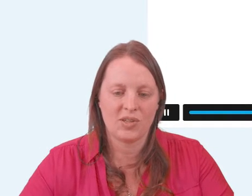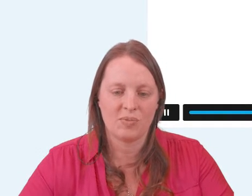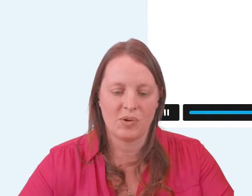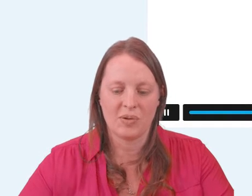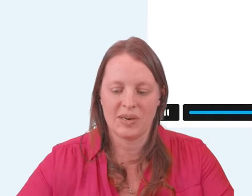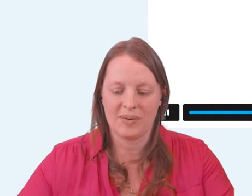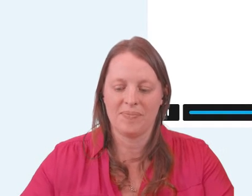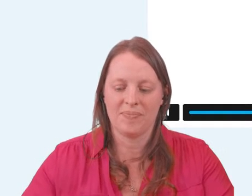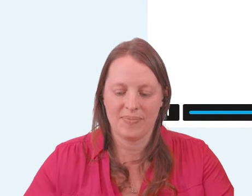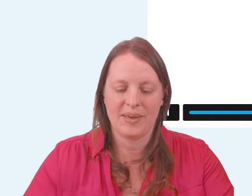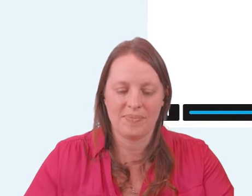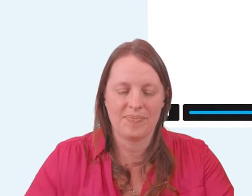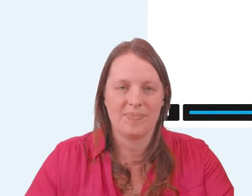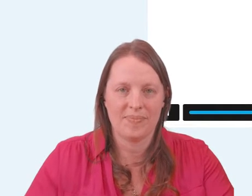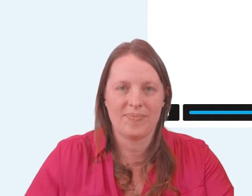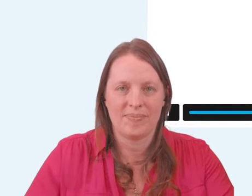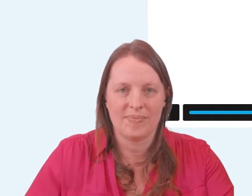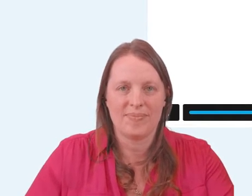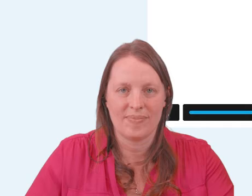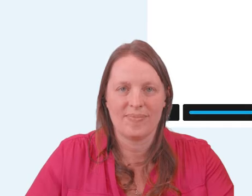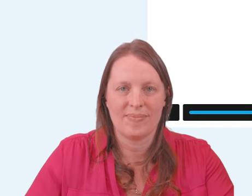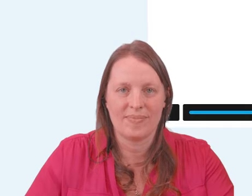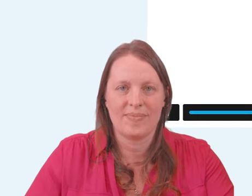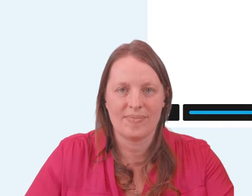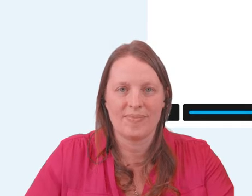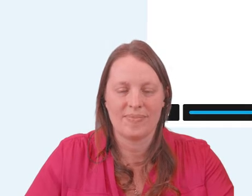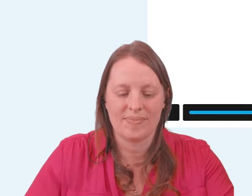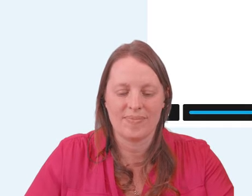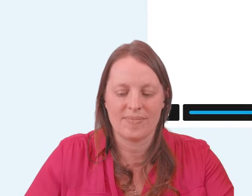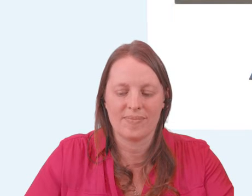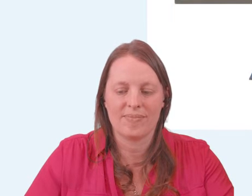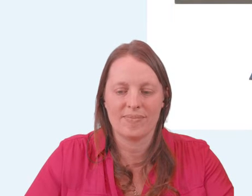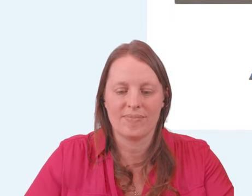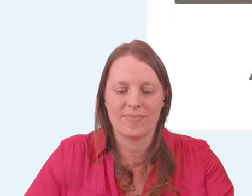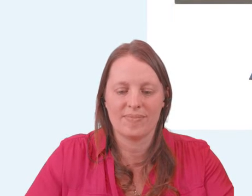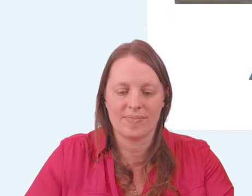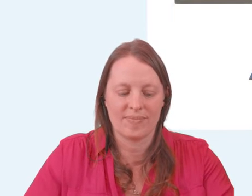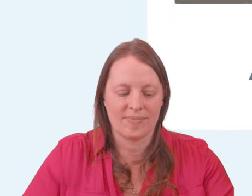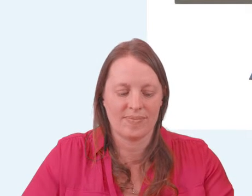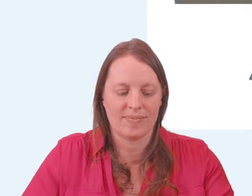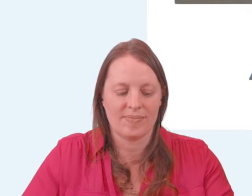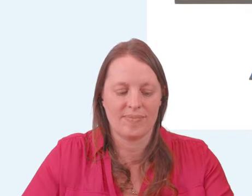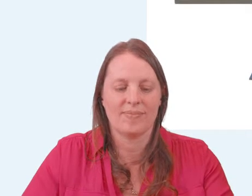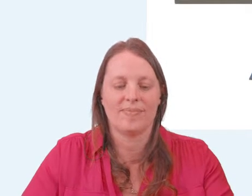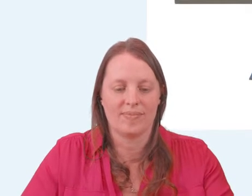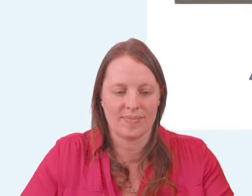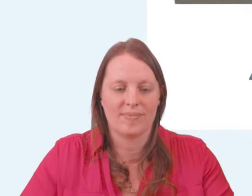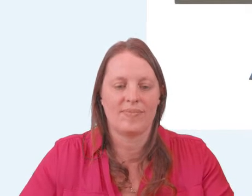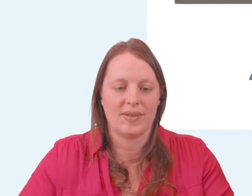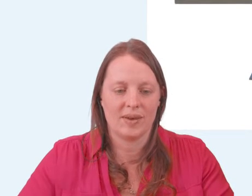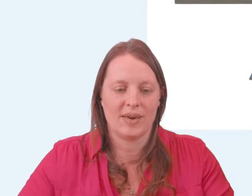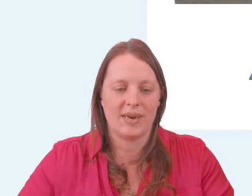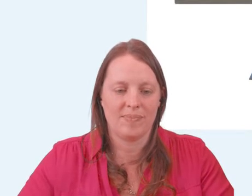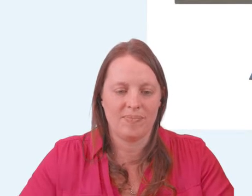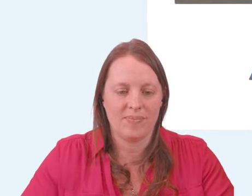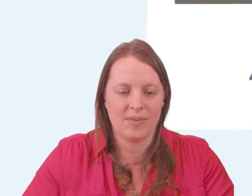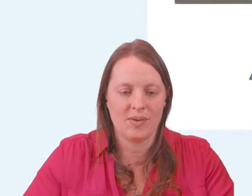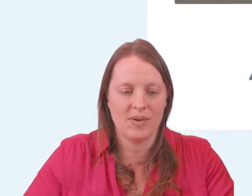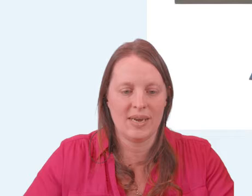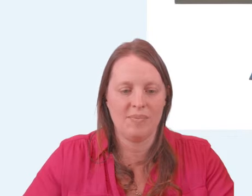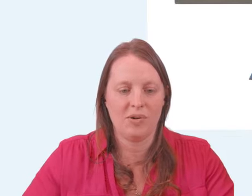they finish the roll here. It works okay with the non-ambulatory arm. Got